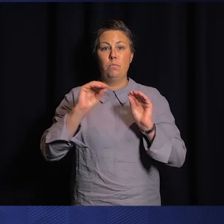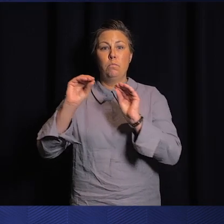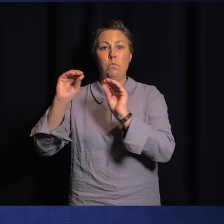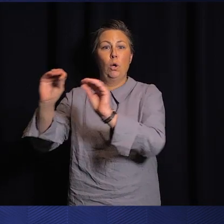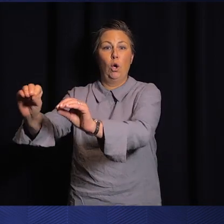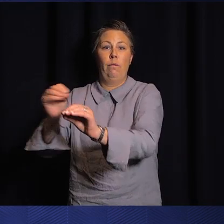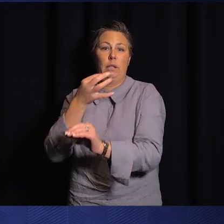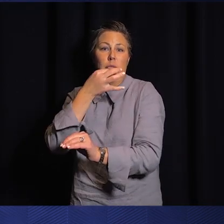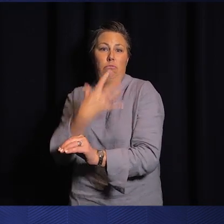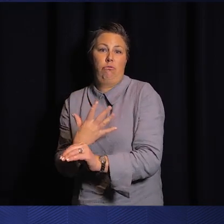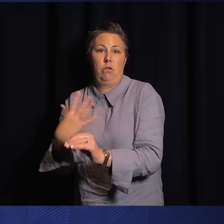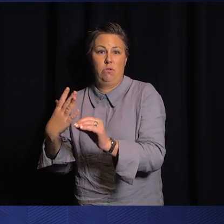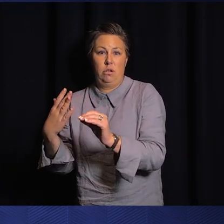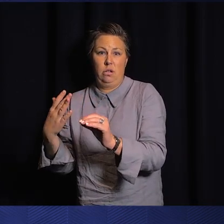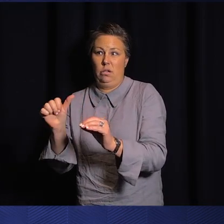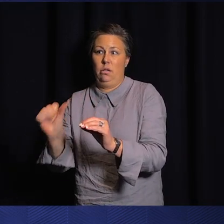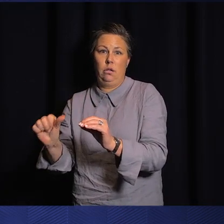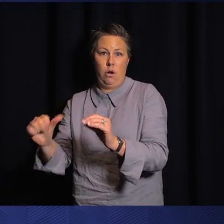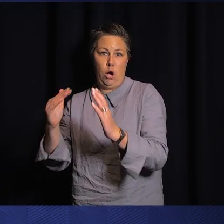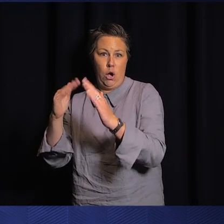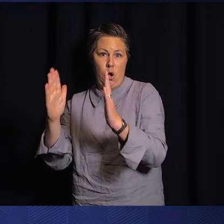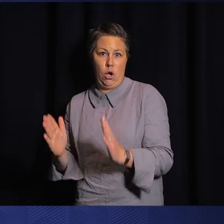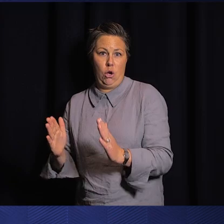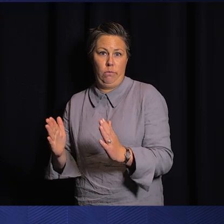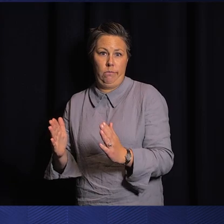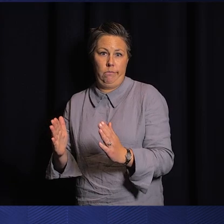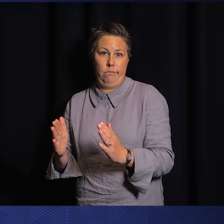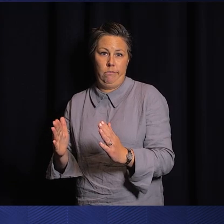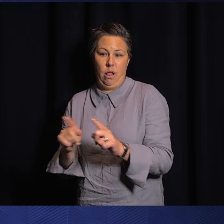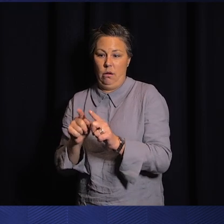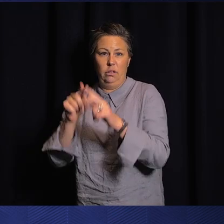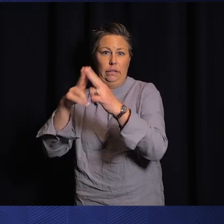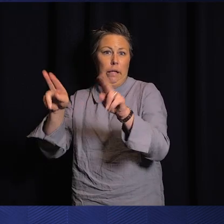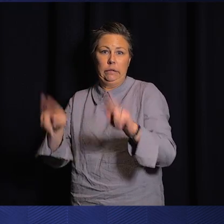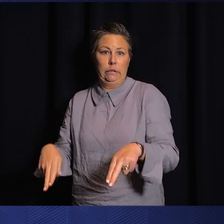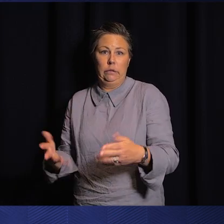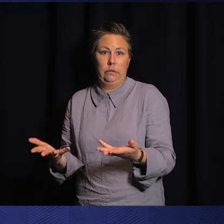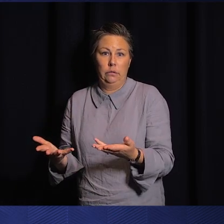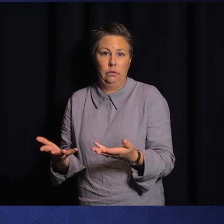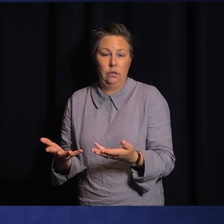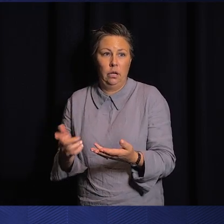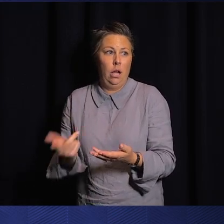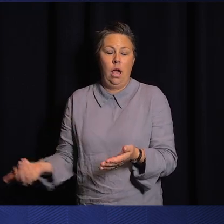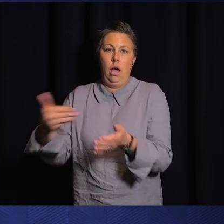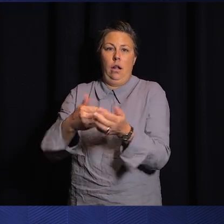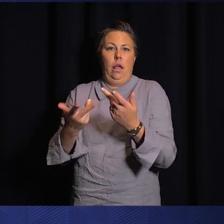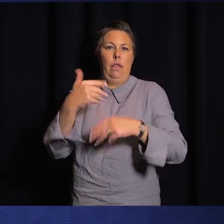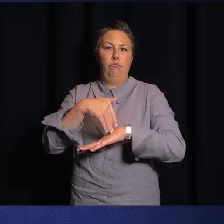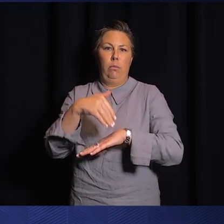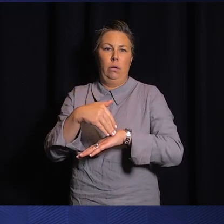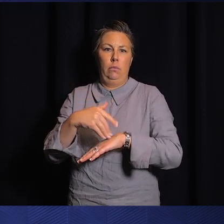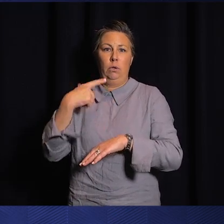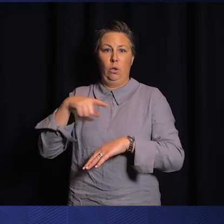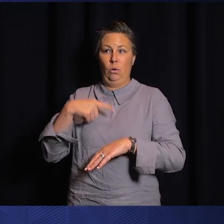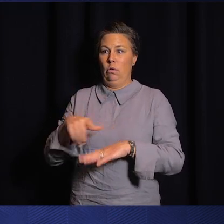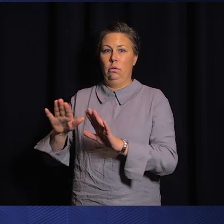informal settlement, but that also caused other problem because informal